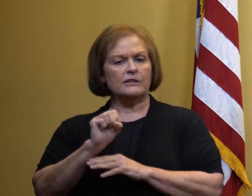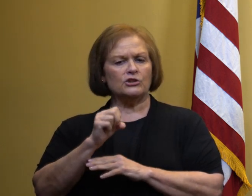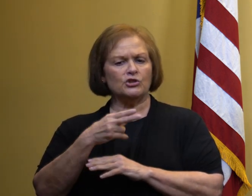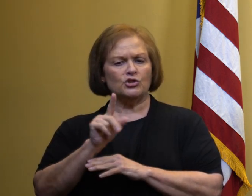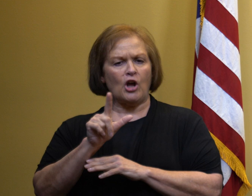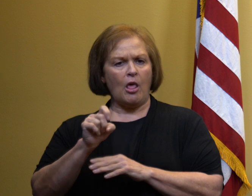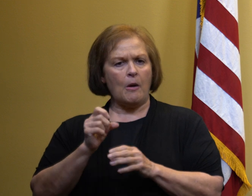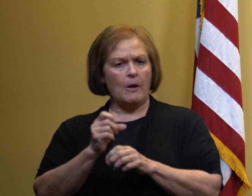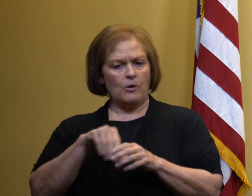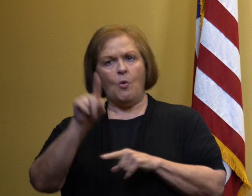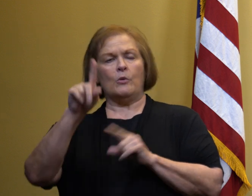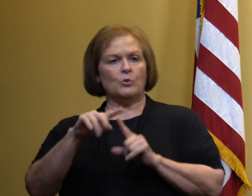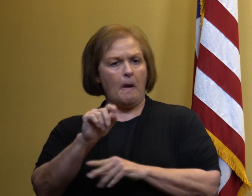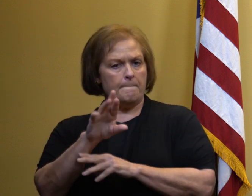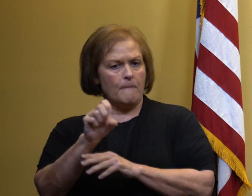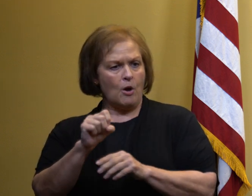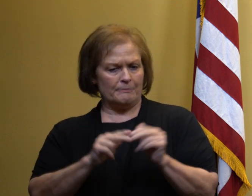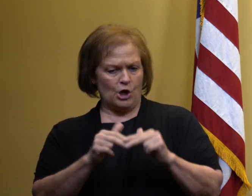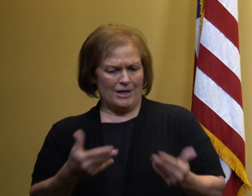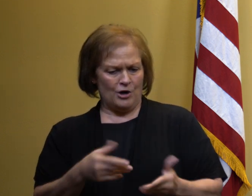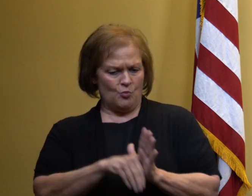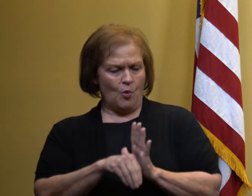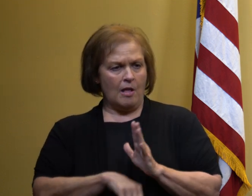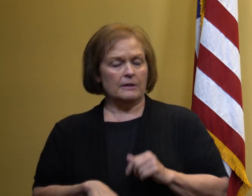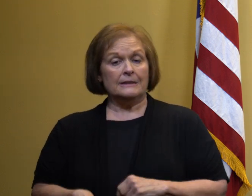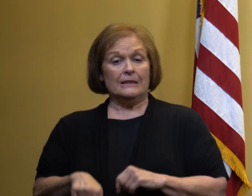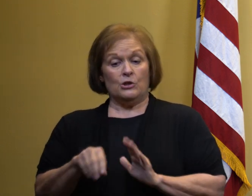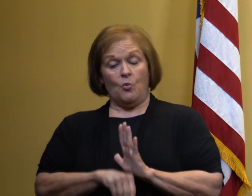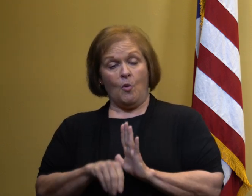built right here in the city of New Orleans. New Orleans